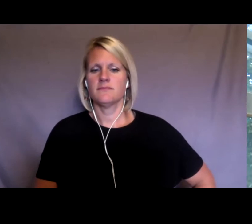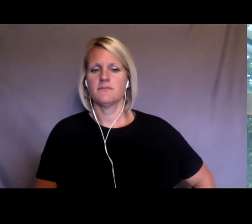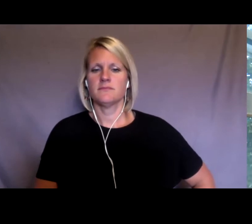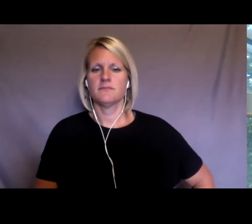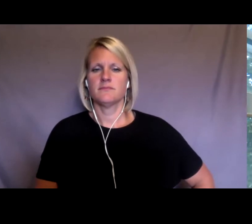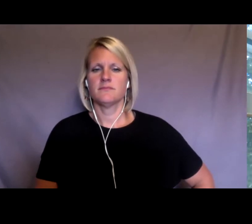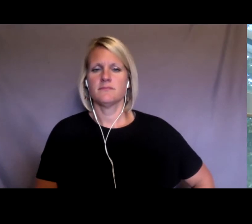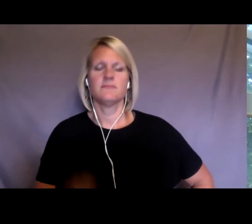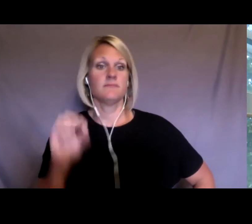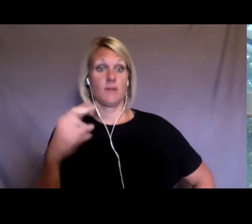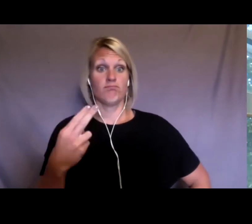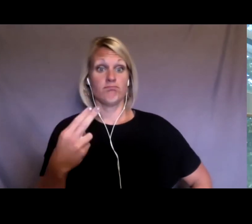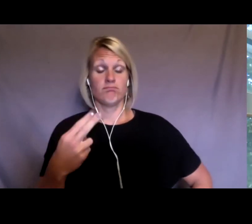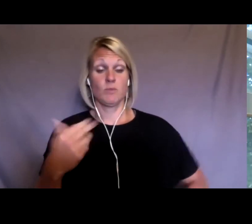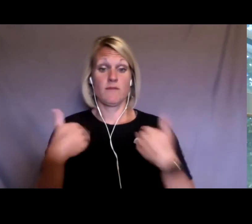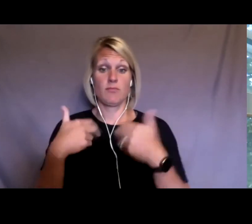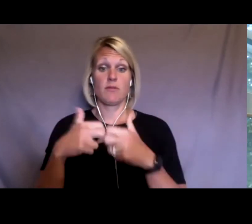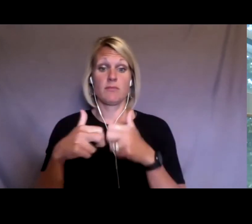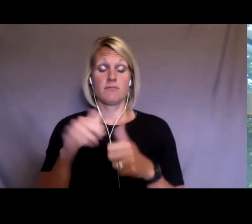Oh, we have a problem.